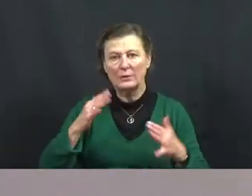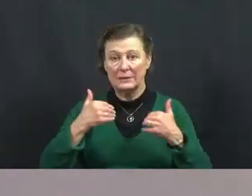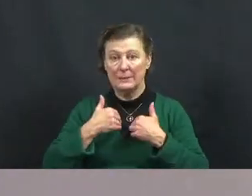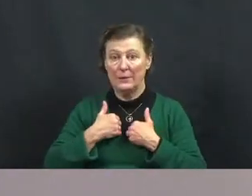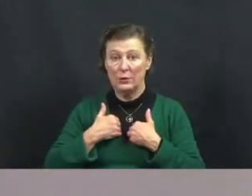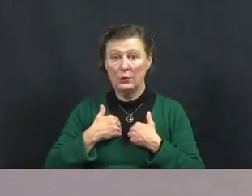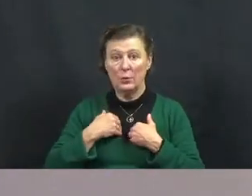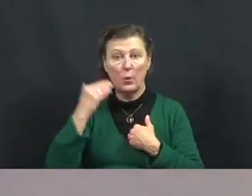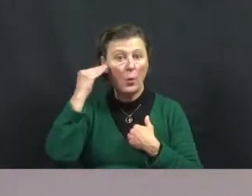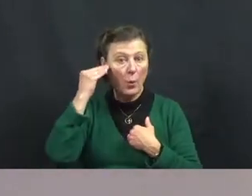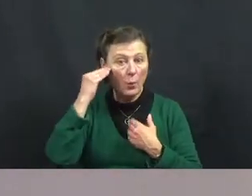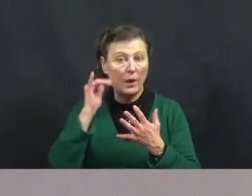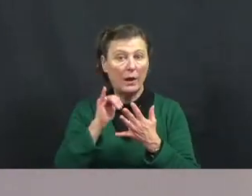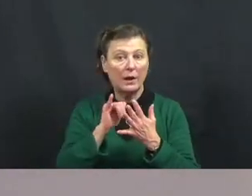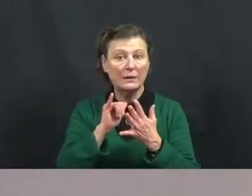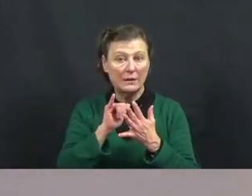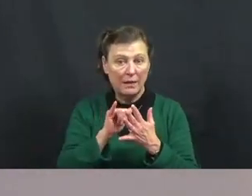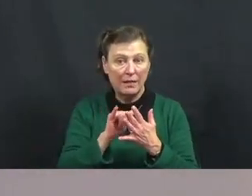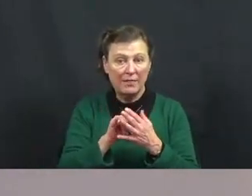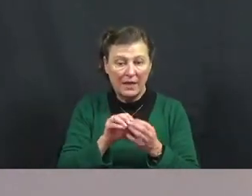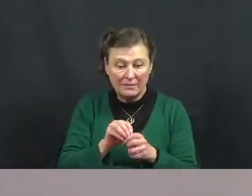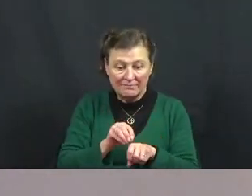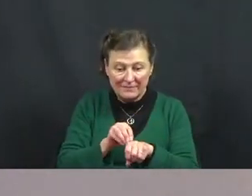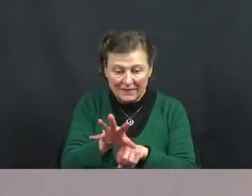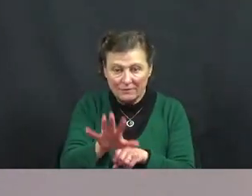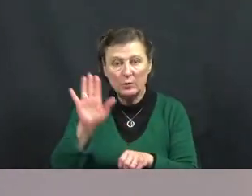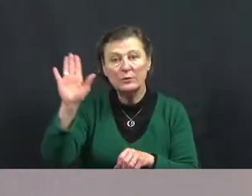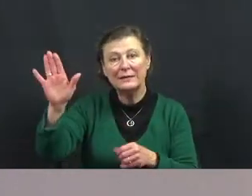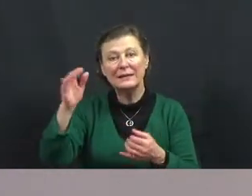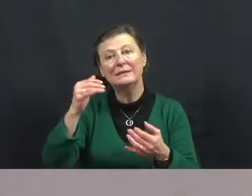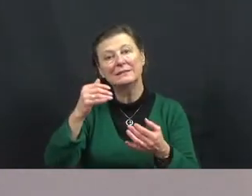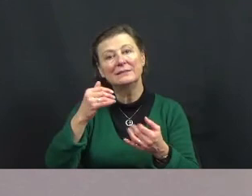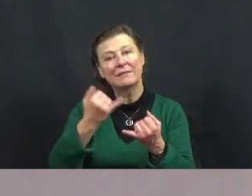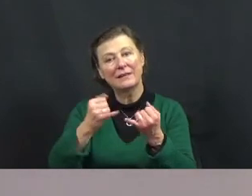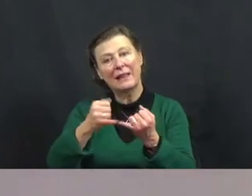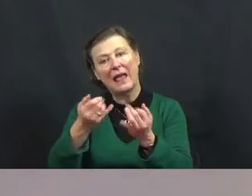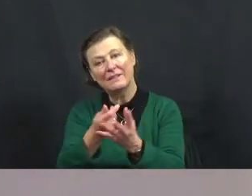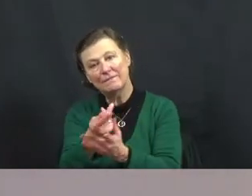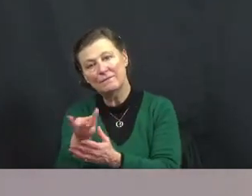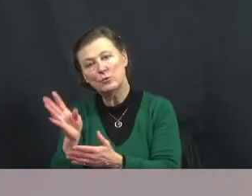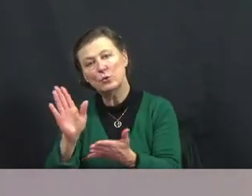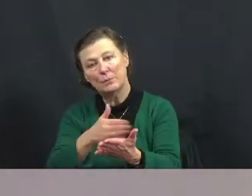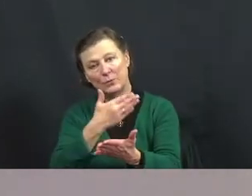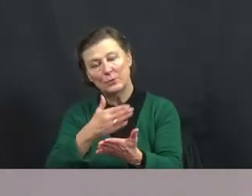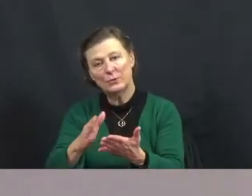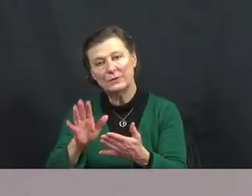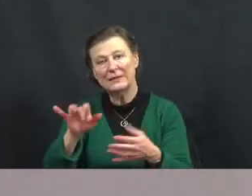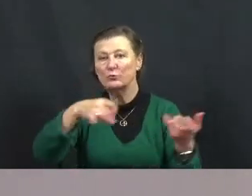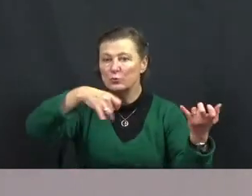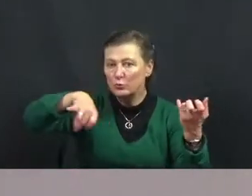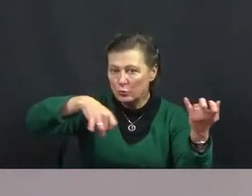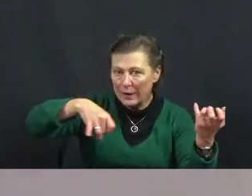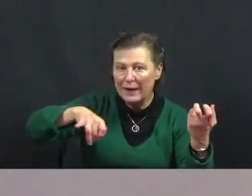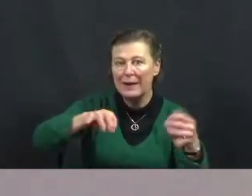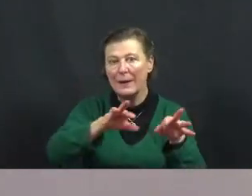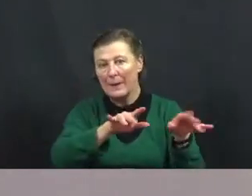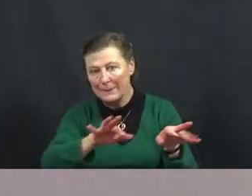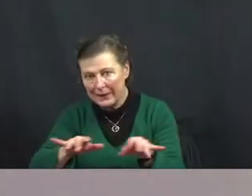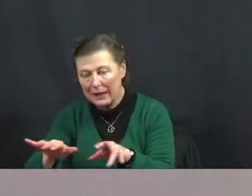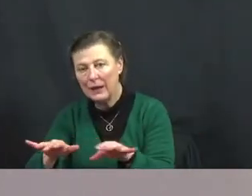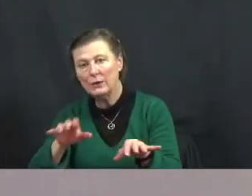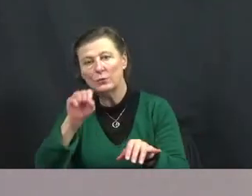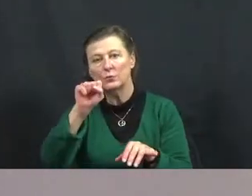that infuses his late compositions. Beethoven's late string quartets, his piano